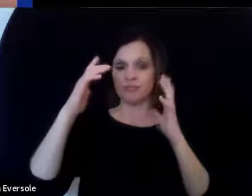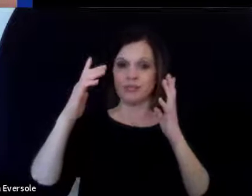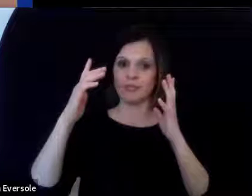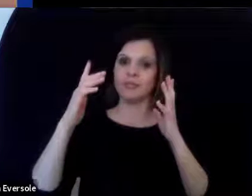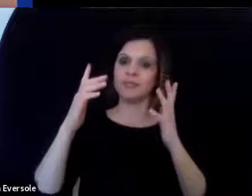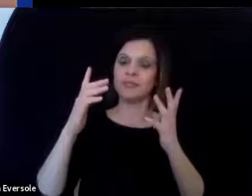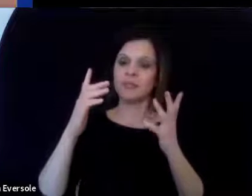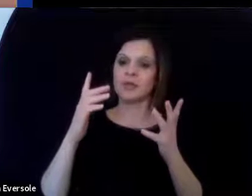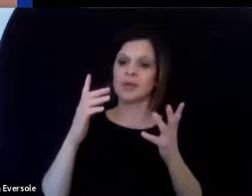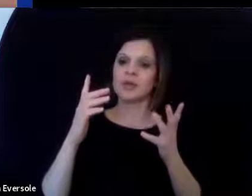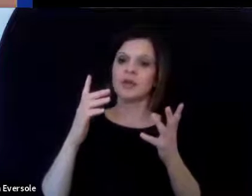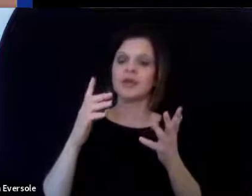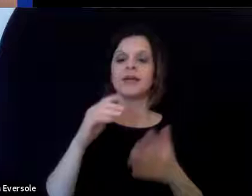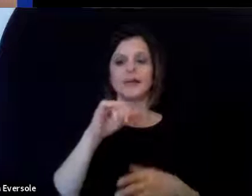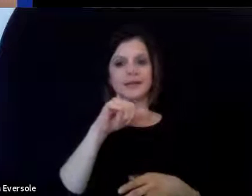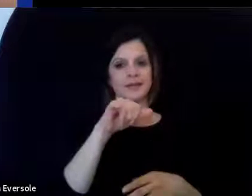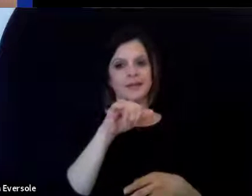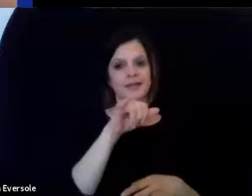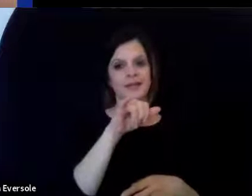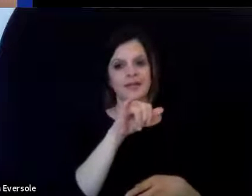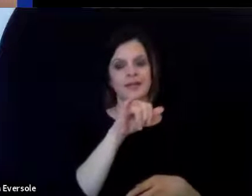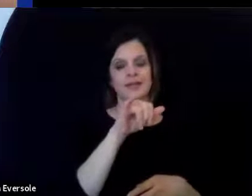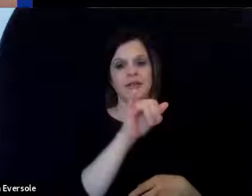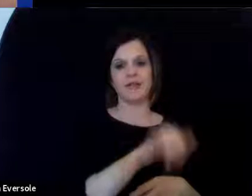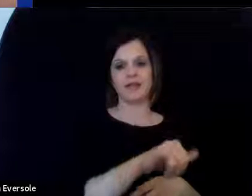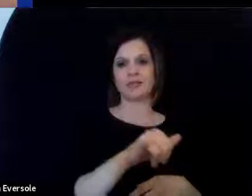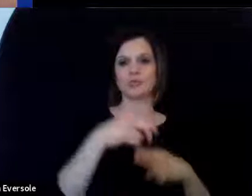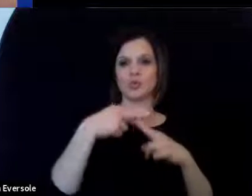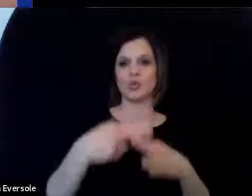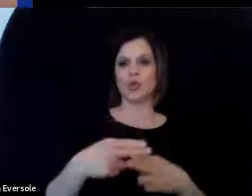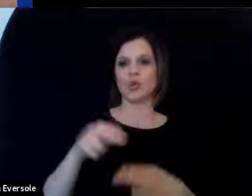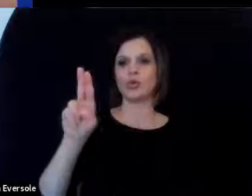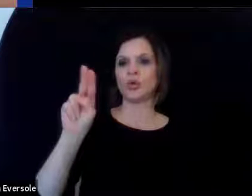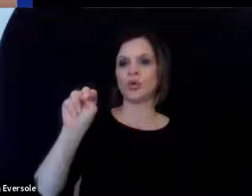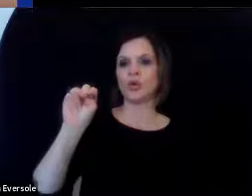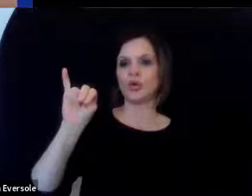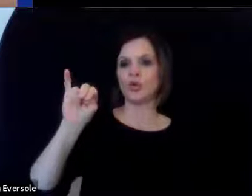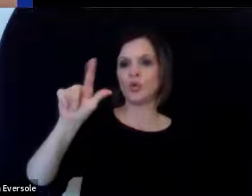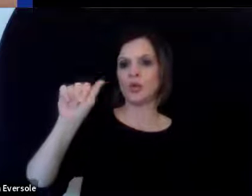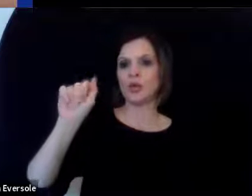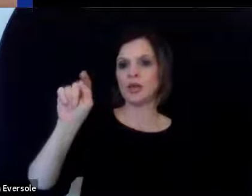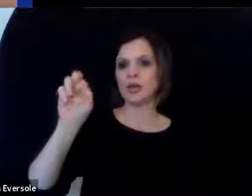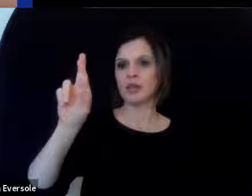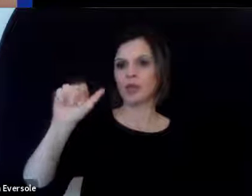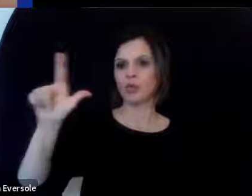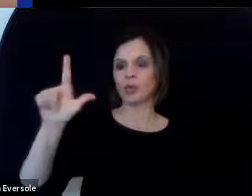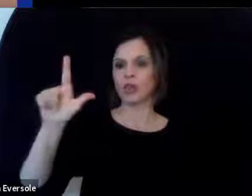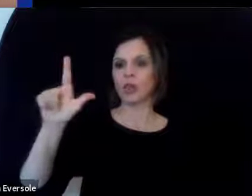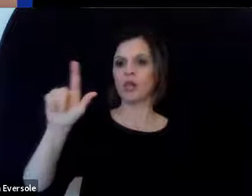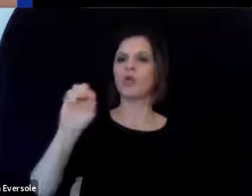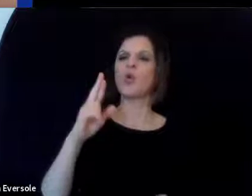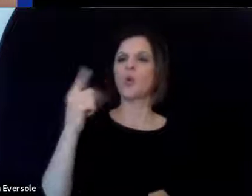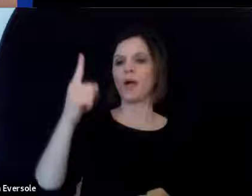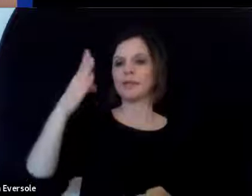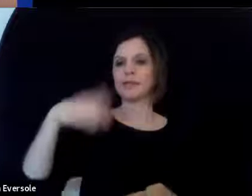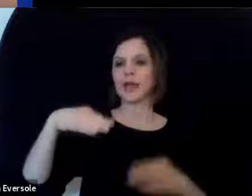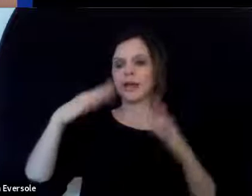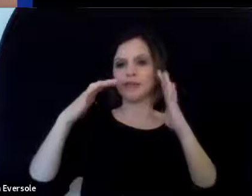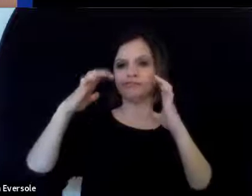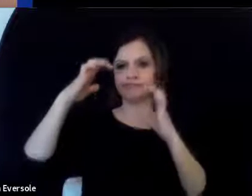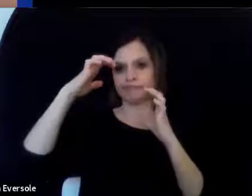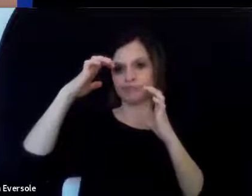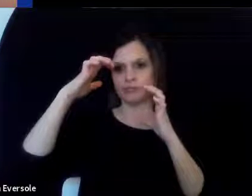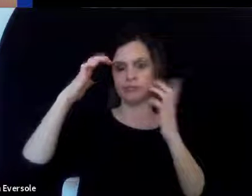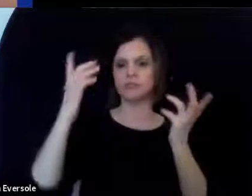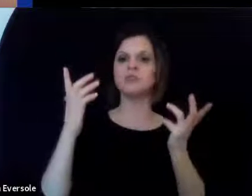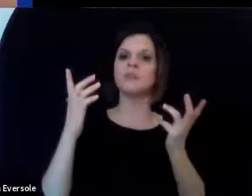droop that is described as a unilateral or one-sided drooping, and